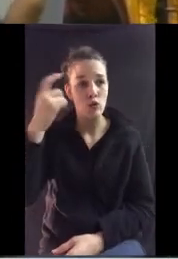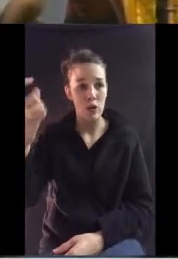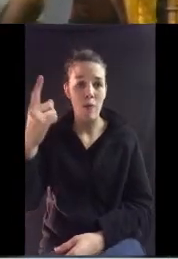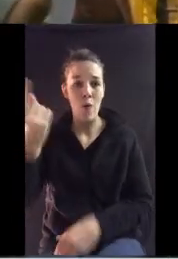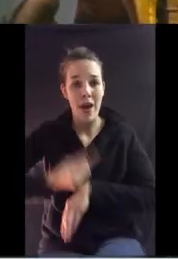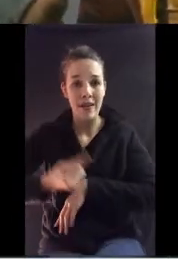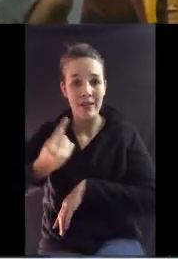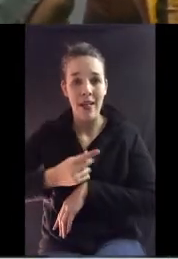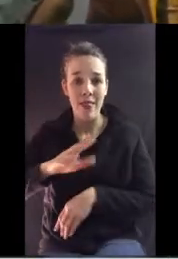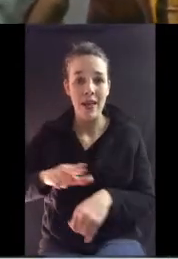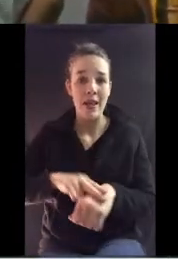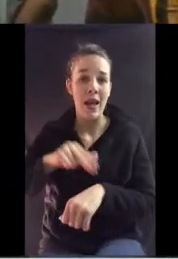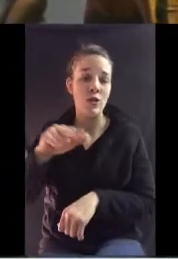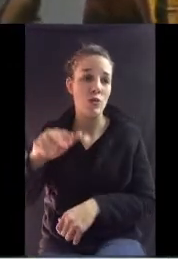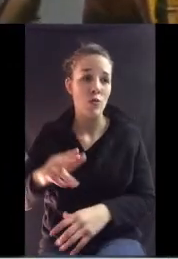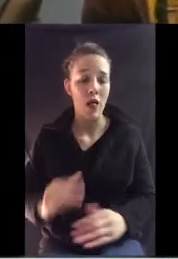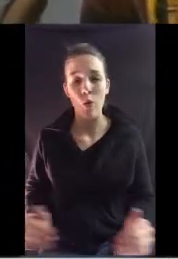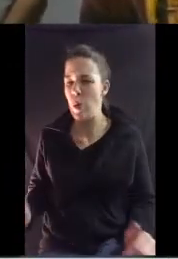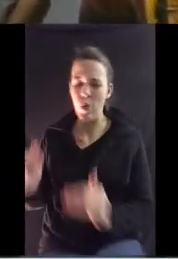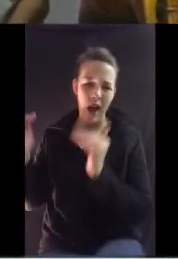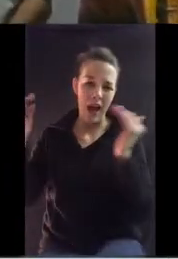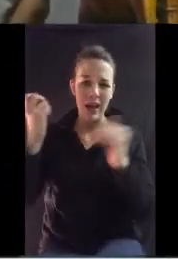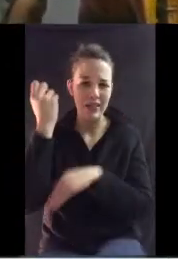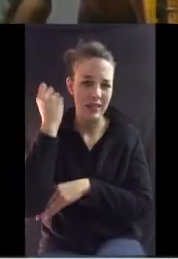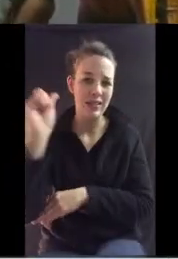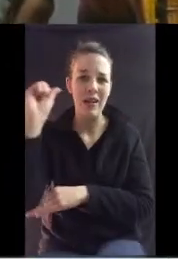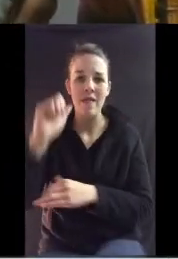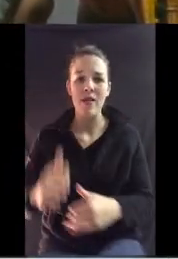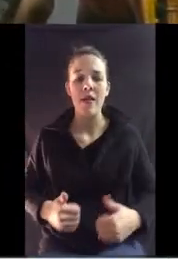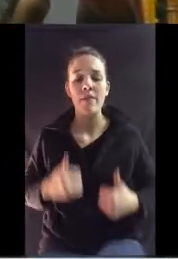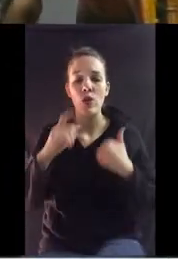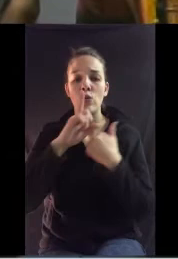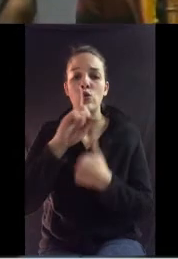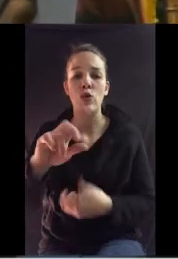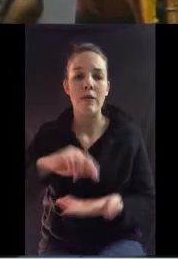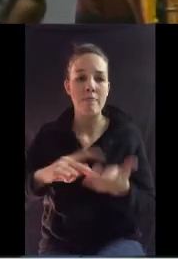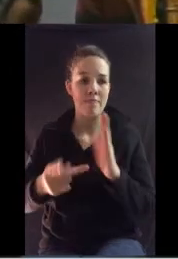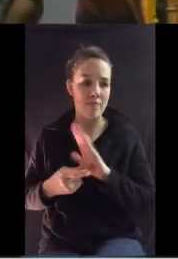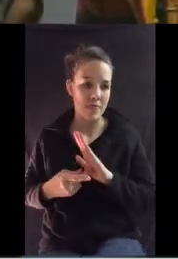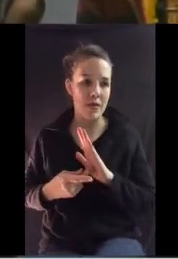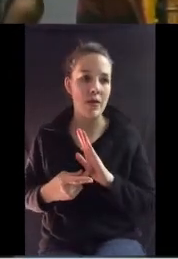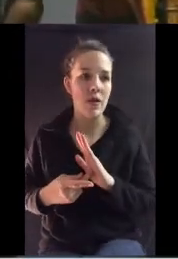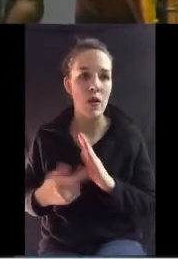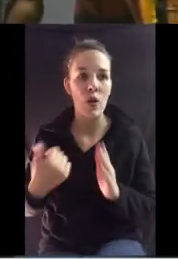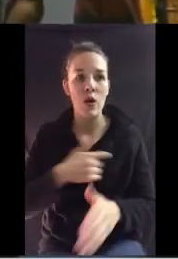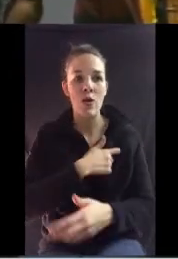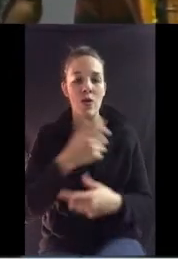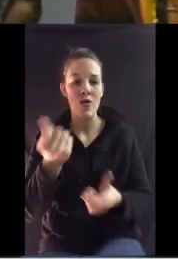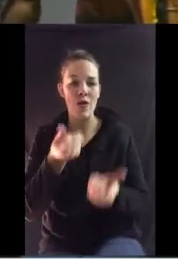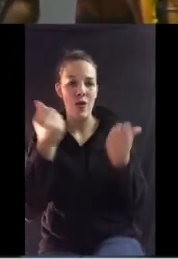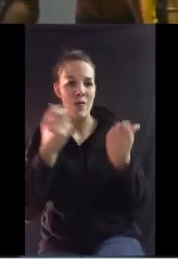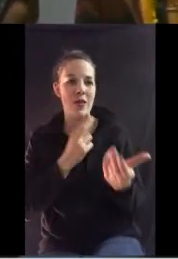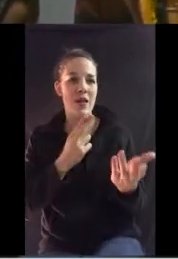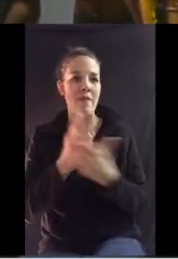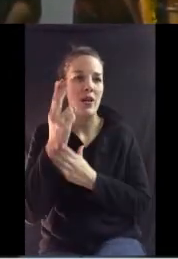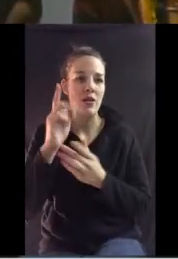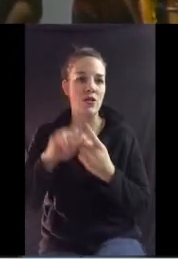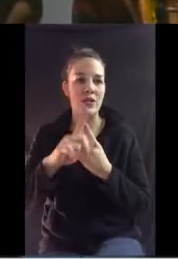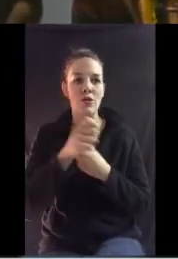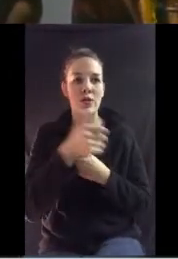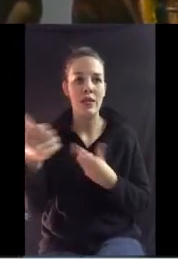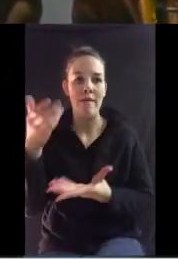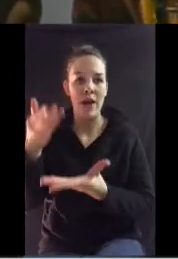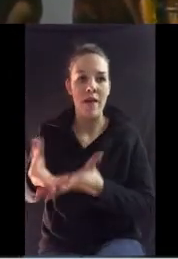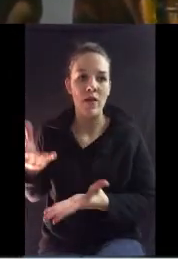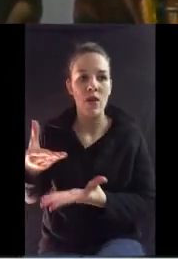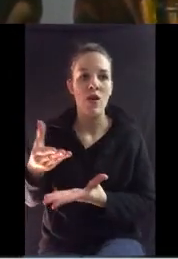dream. I have a dream that one day this nation will rise up and live out the true meaning of its creed. We hold